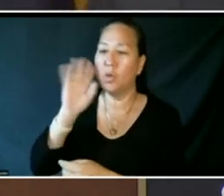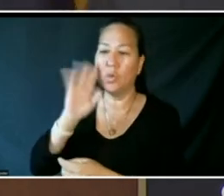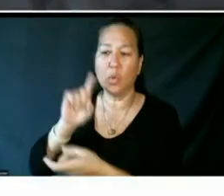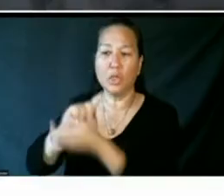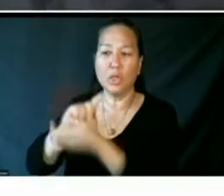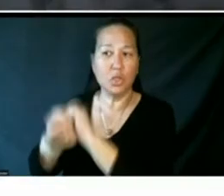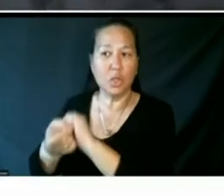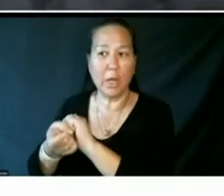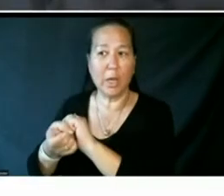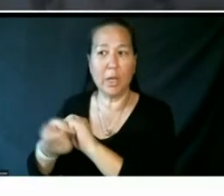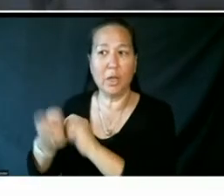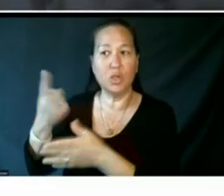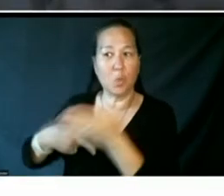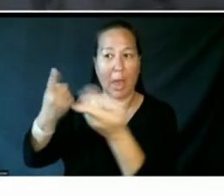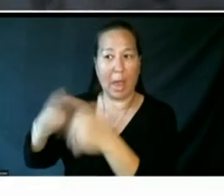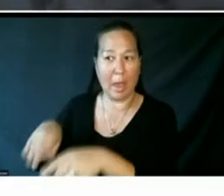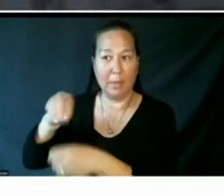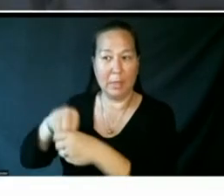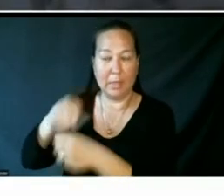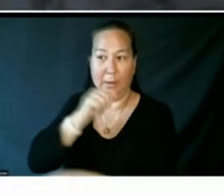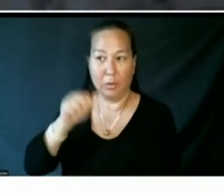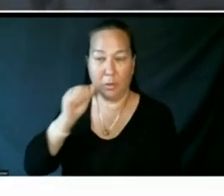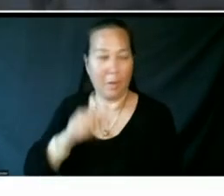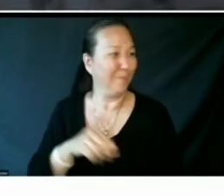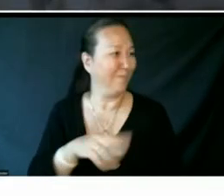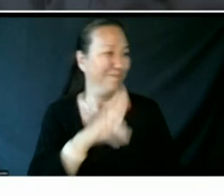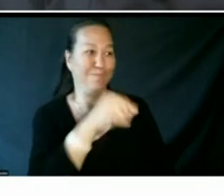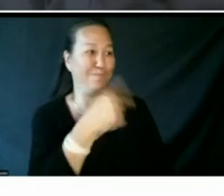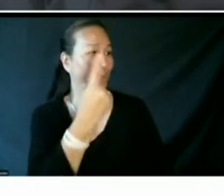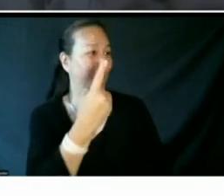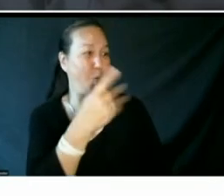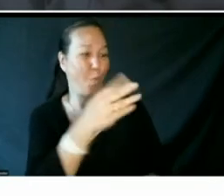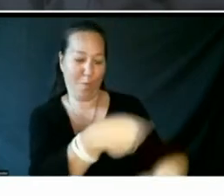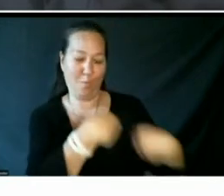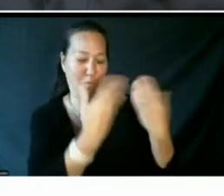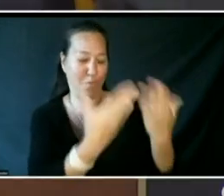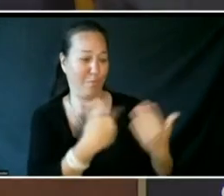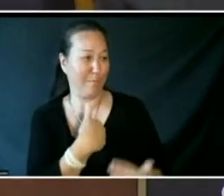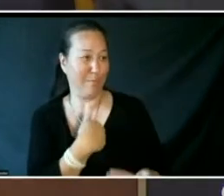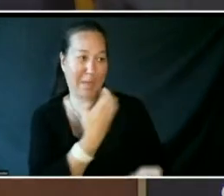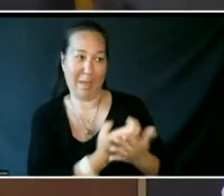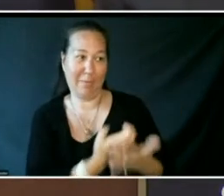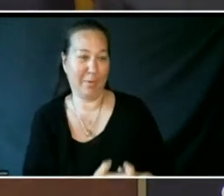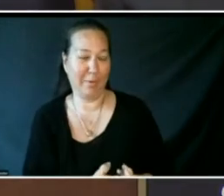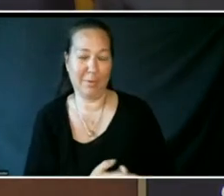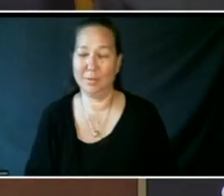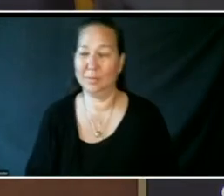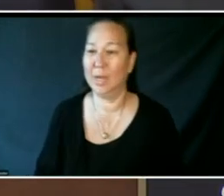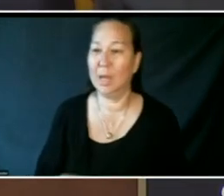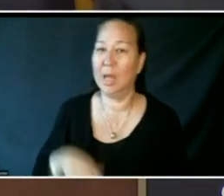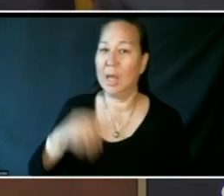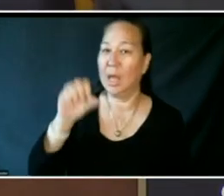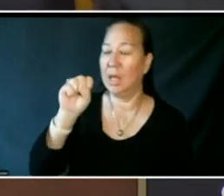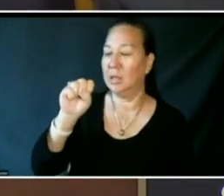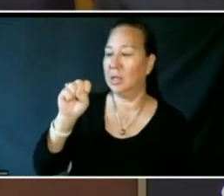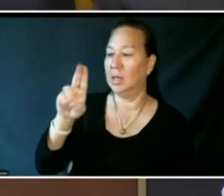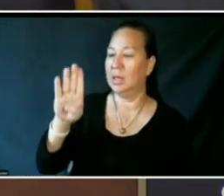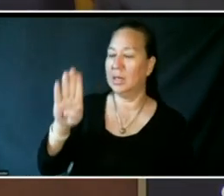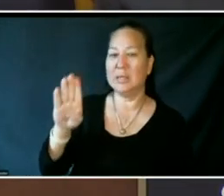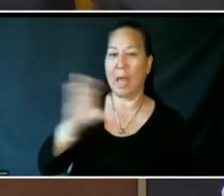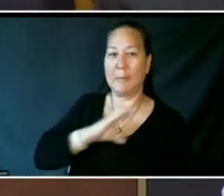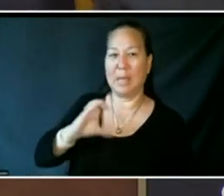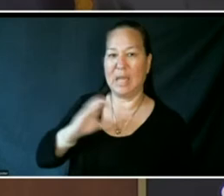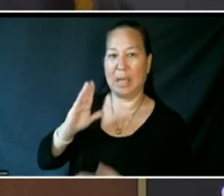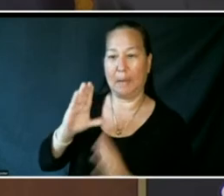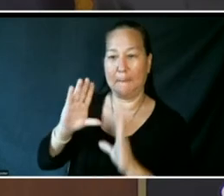No one provided me ever such evidence. The Select Committee has uncovered evidence in